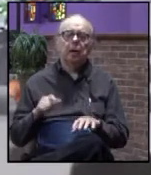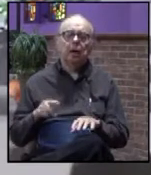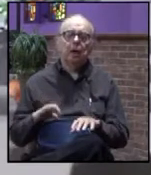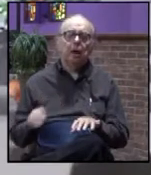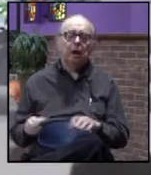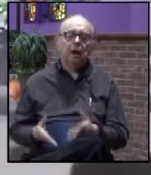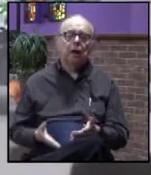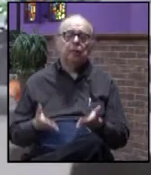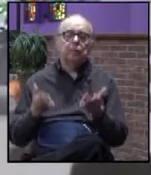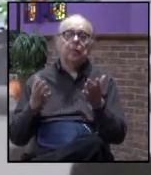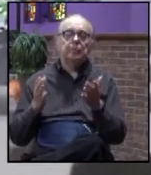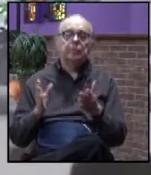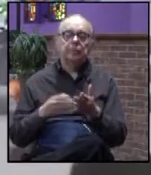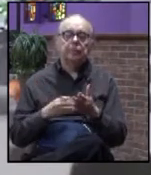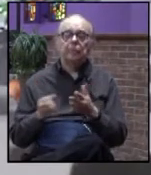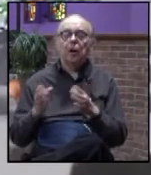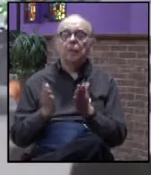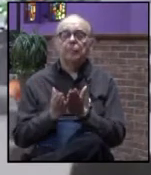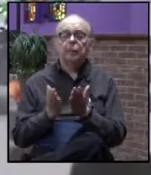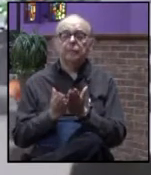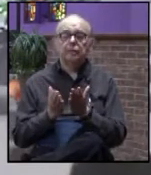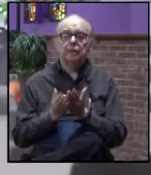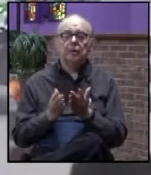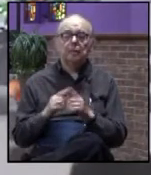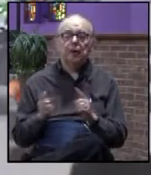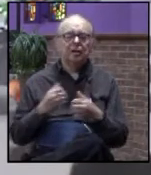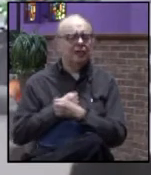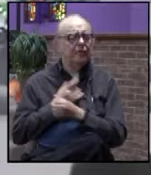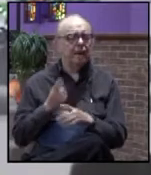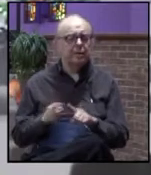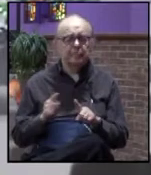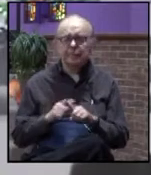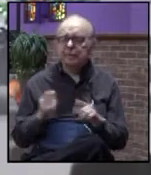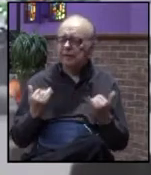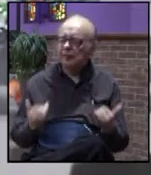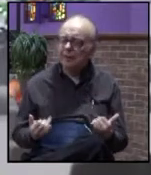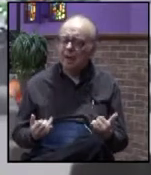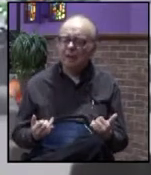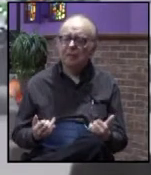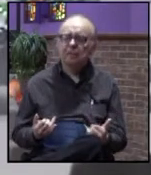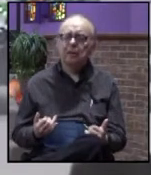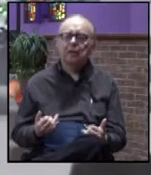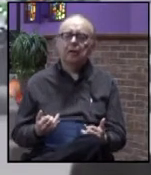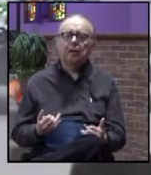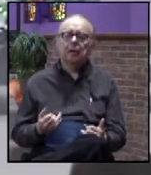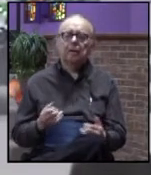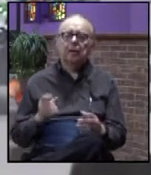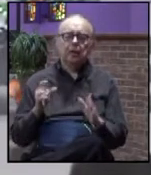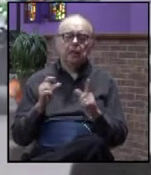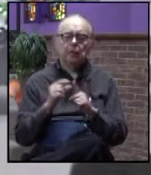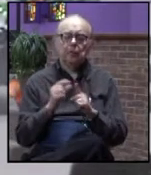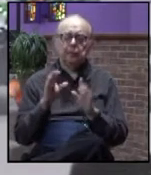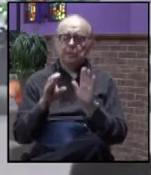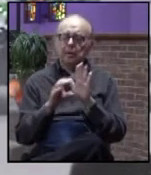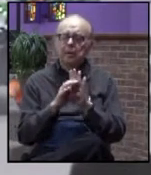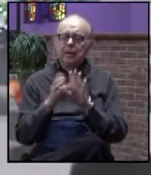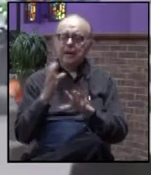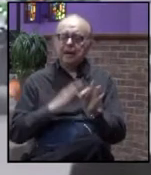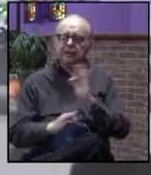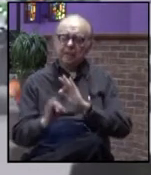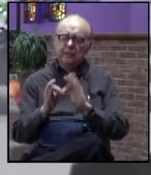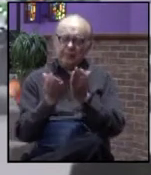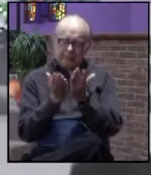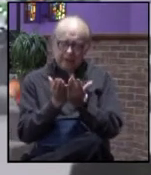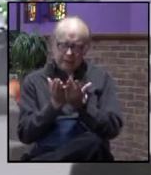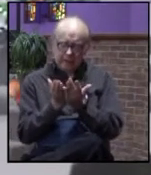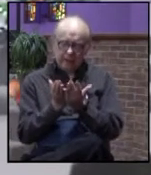get me wrong, I still love hymnals and everything. The difference is the words are on the screen instead of in my hand,